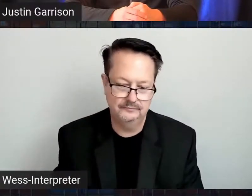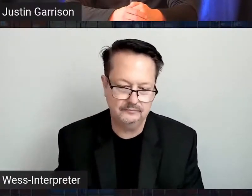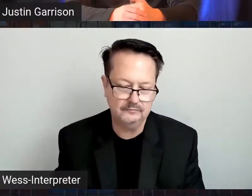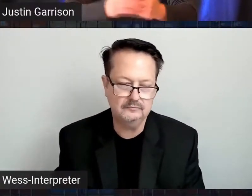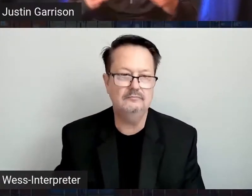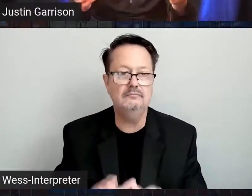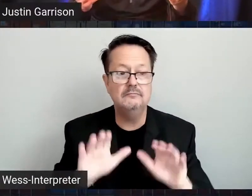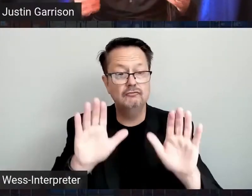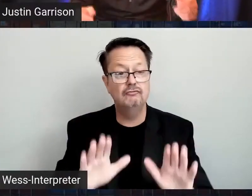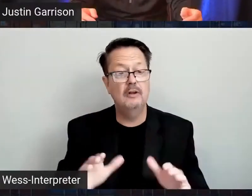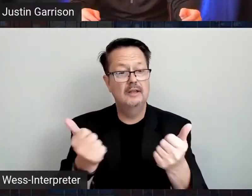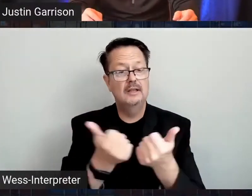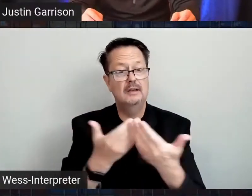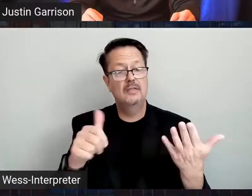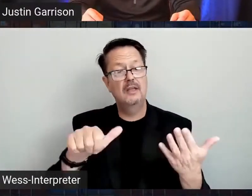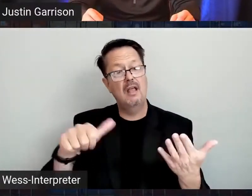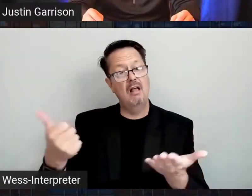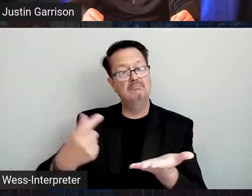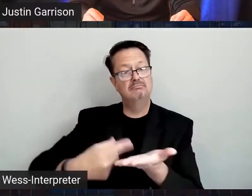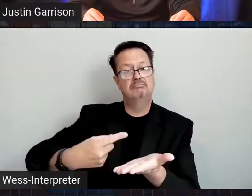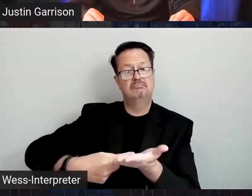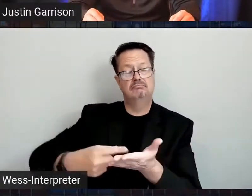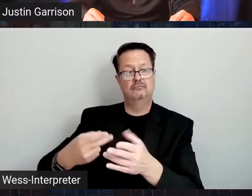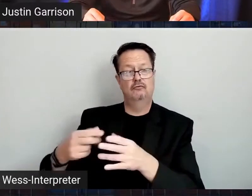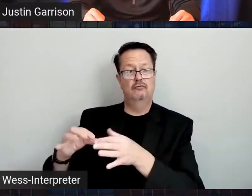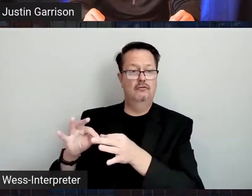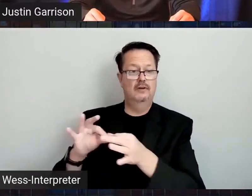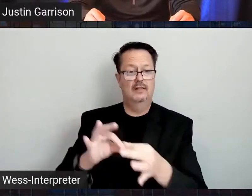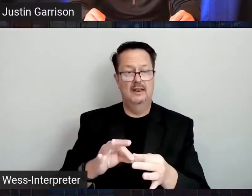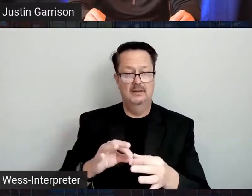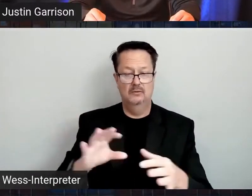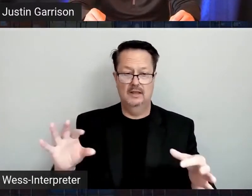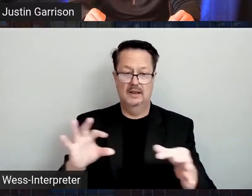Great. Anything else we want to talk about with the connector before we drop for a break?